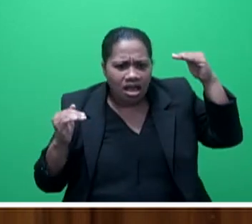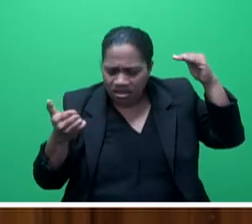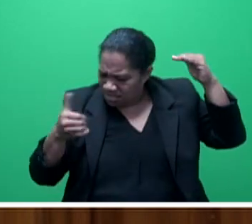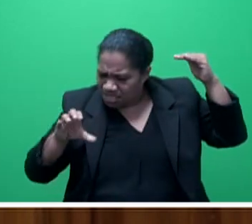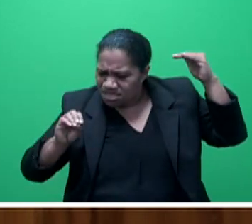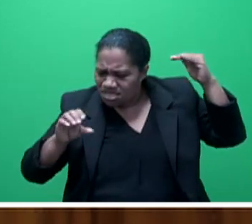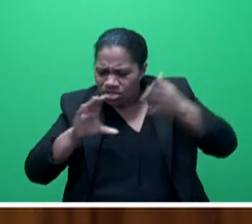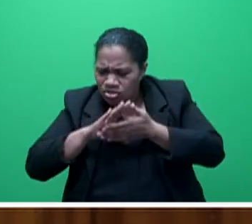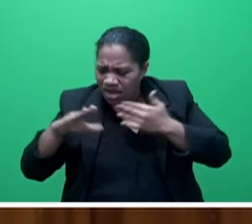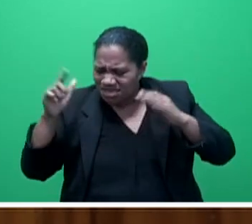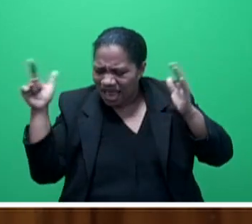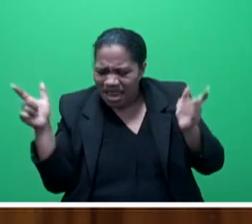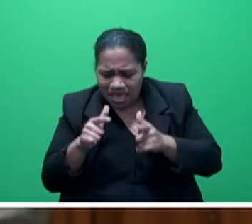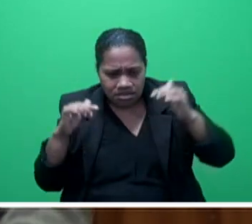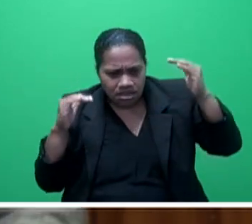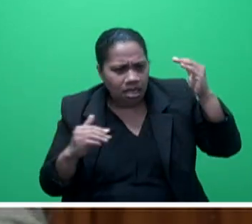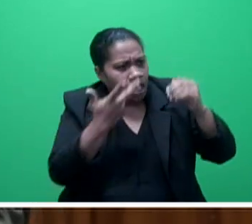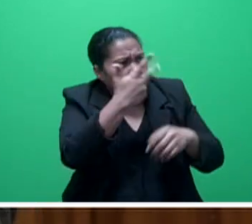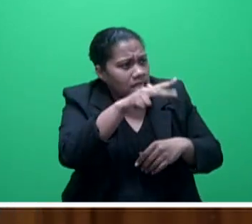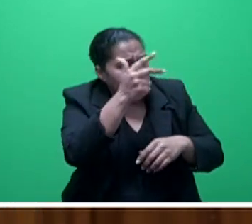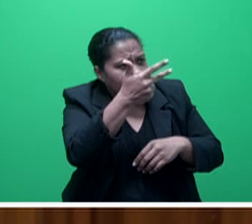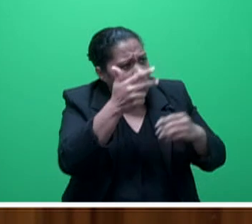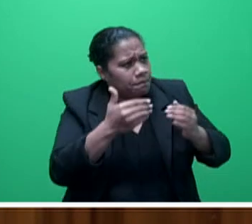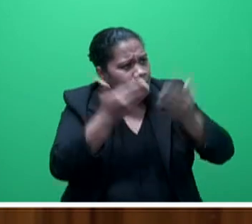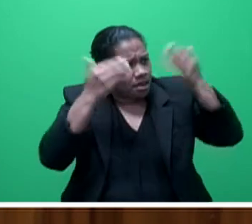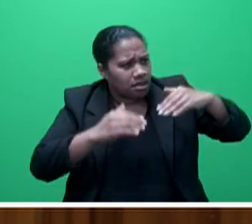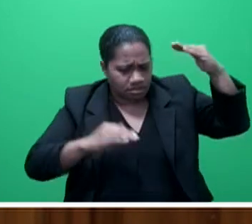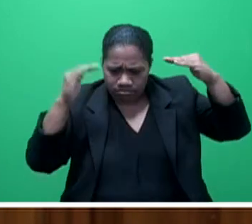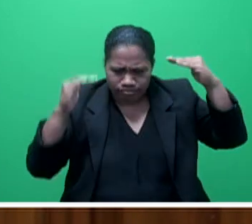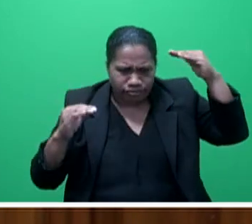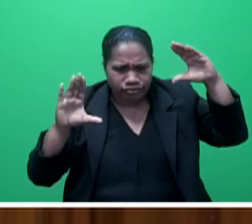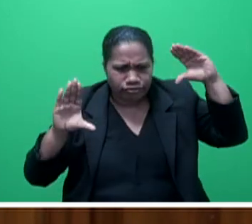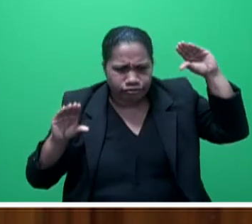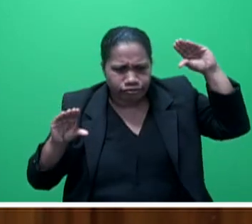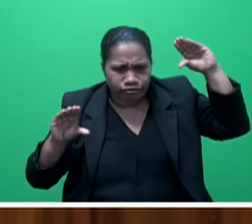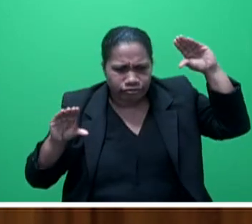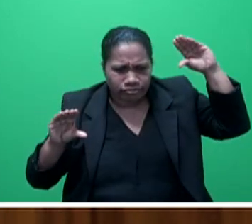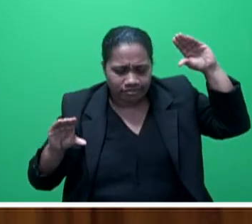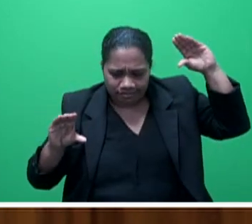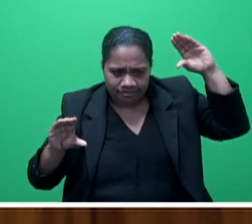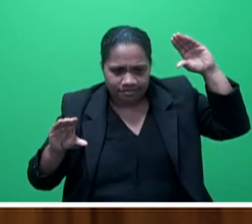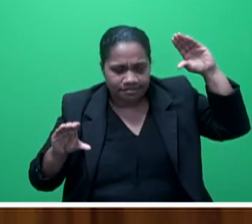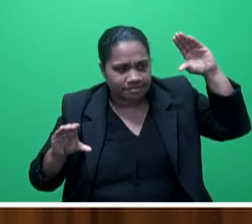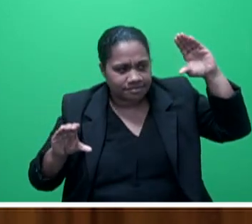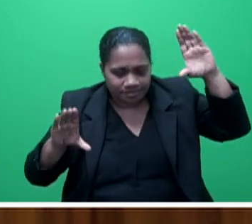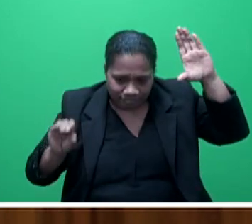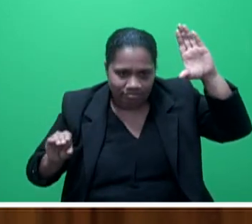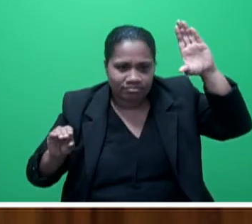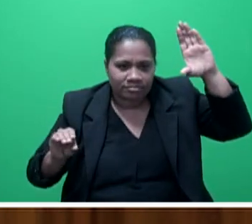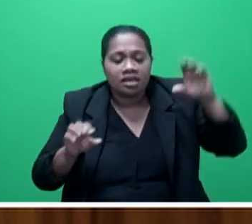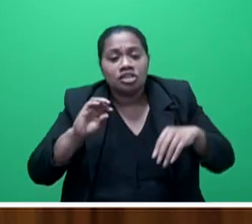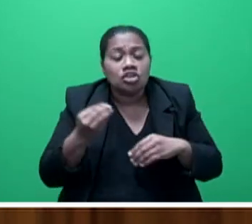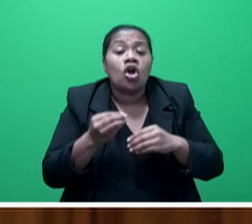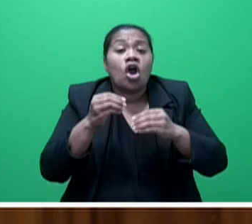$88. That needs to be known. In closing, Mr. Speaker, sir, throughout this budget debate, the opposition has labeled this as